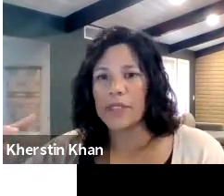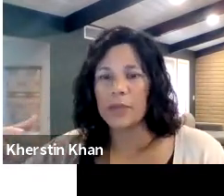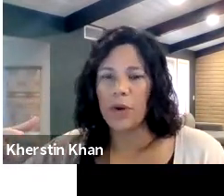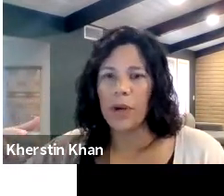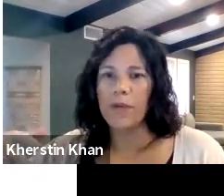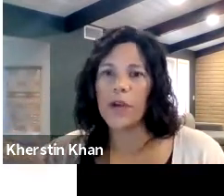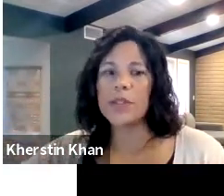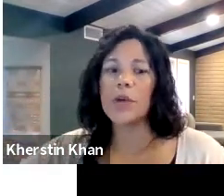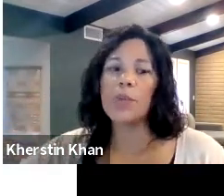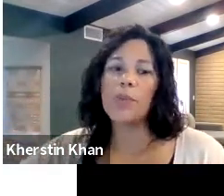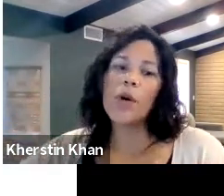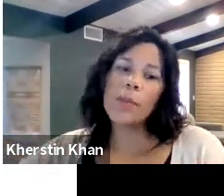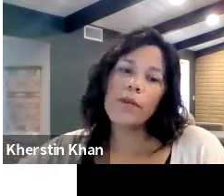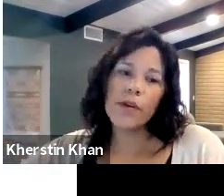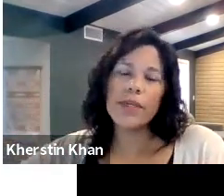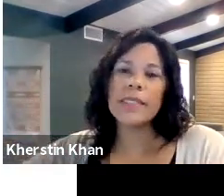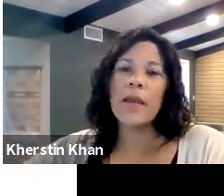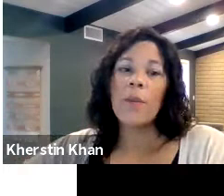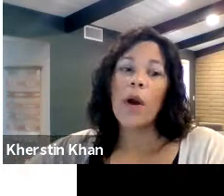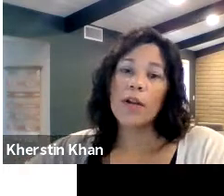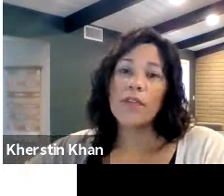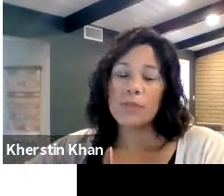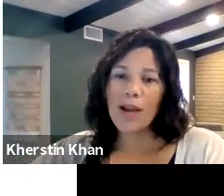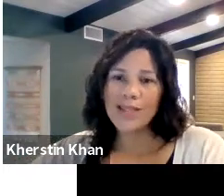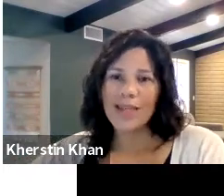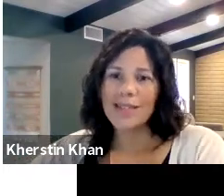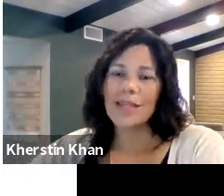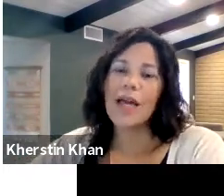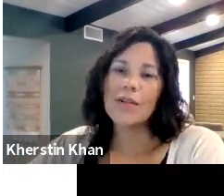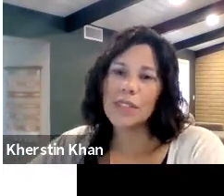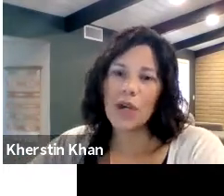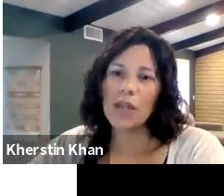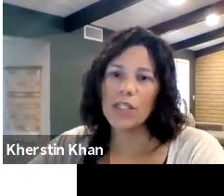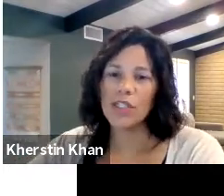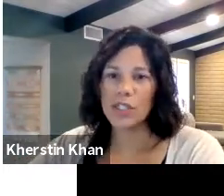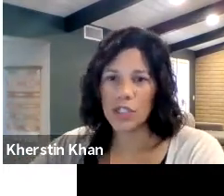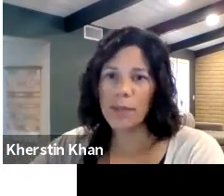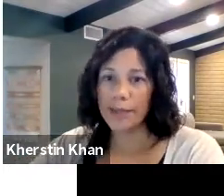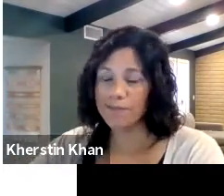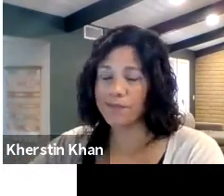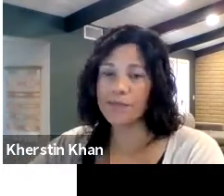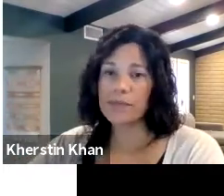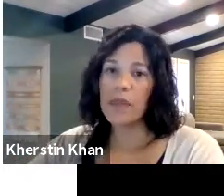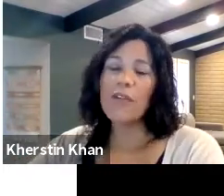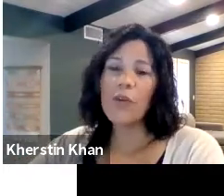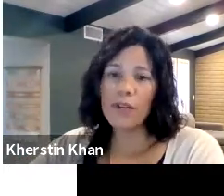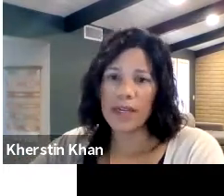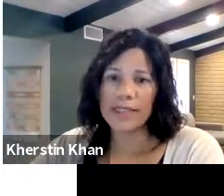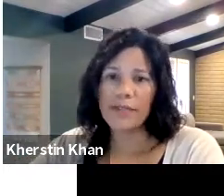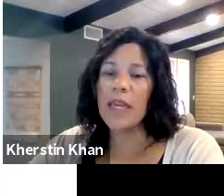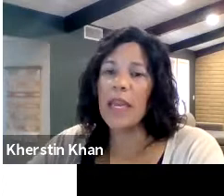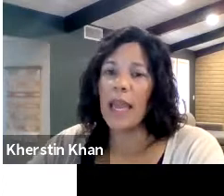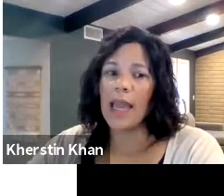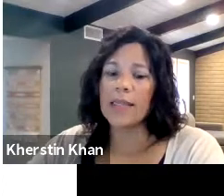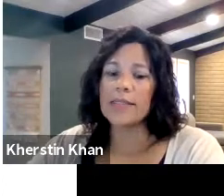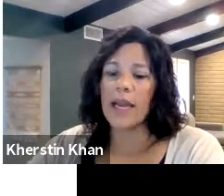that influences program review. And so program review is part of this process that allows the college to determine if we're